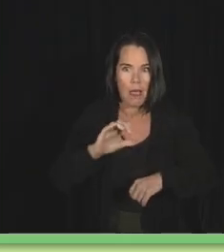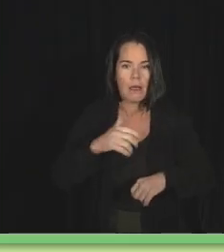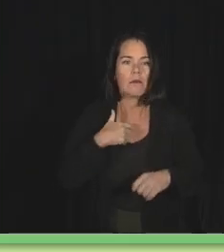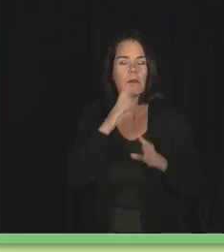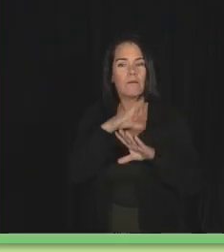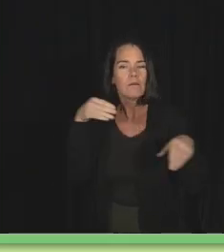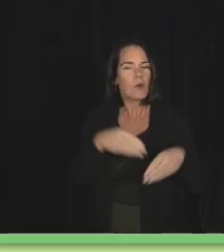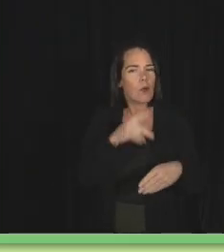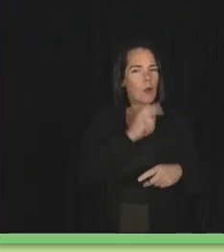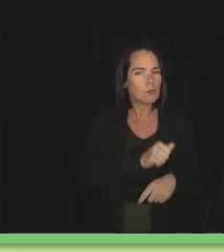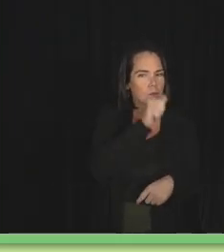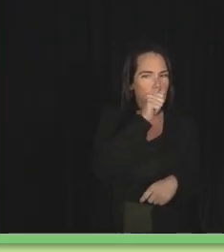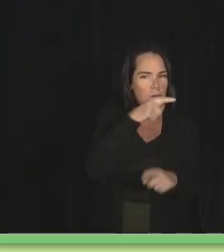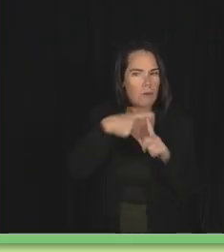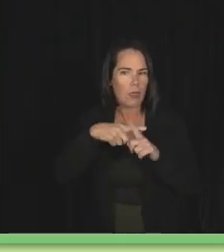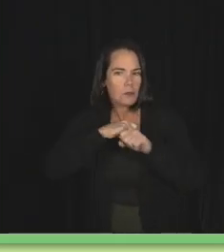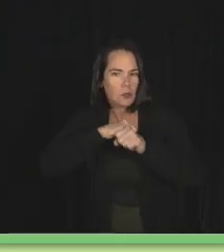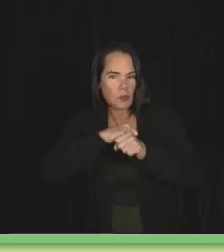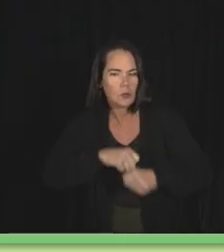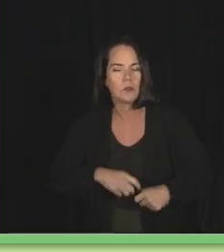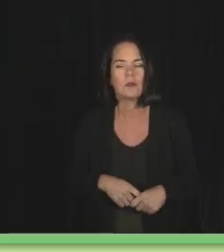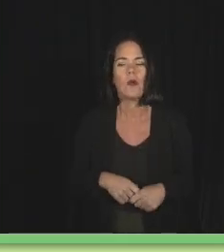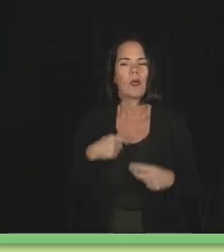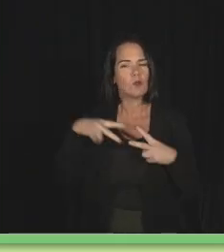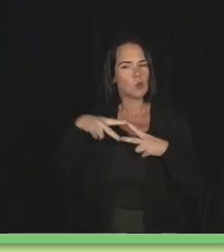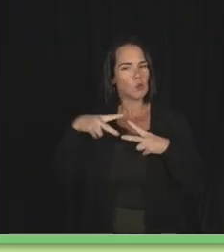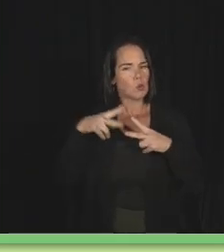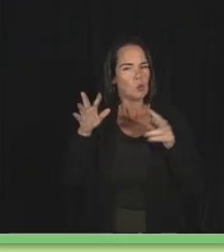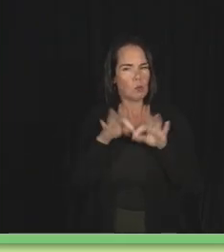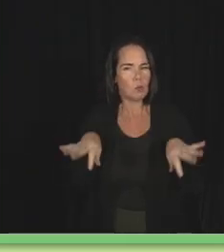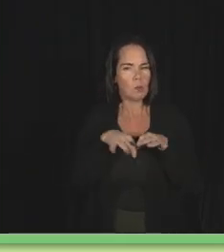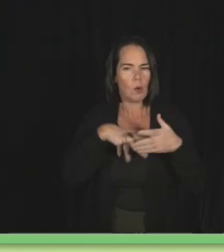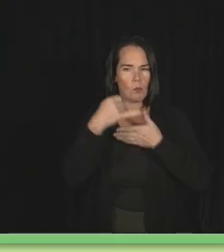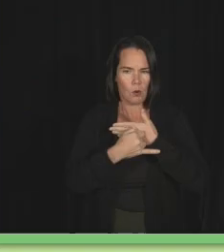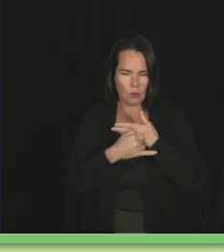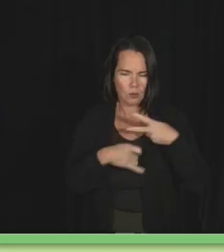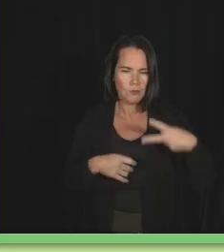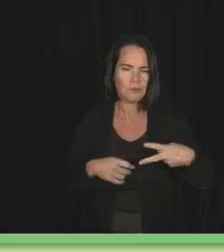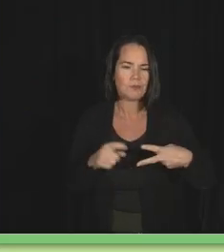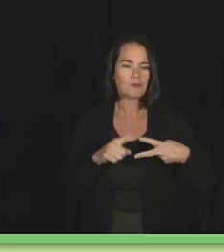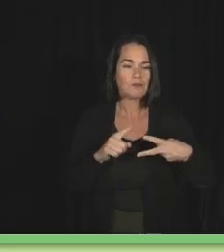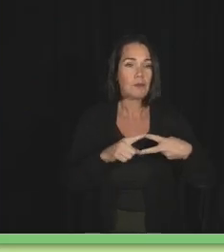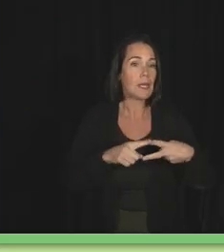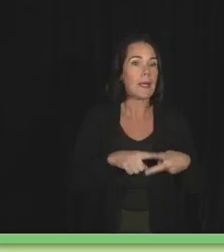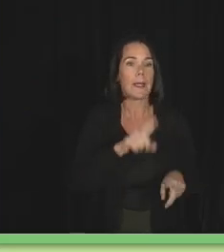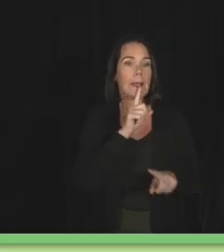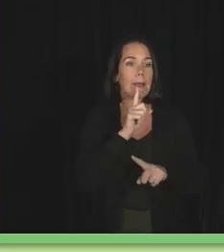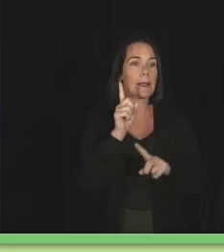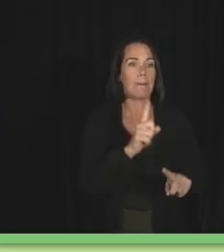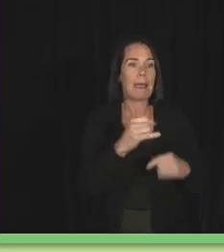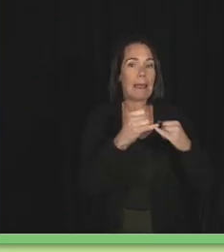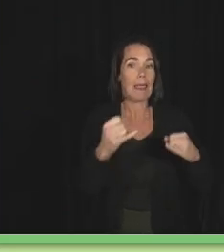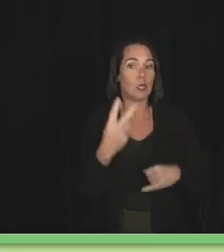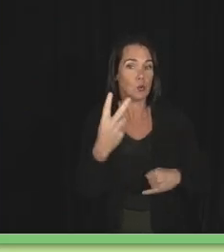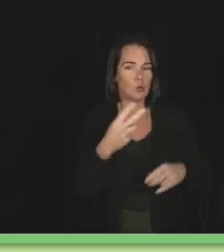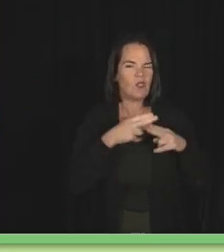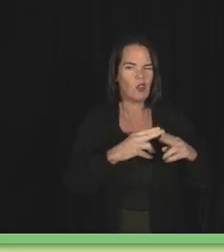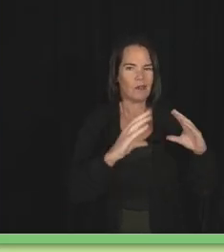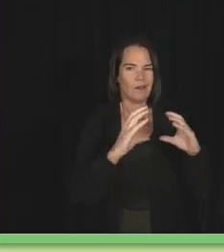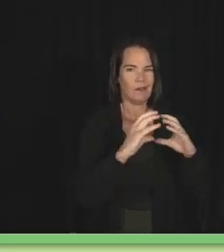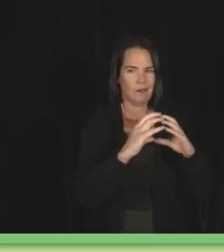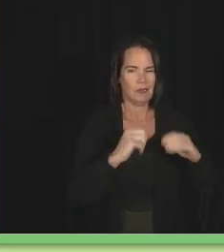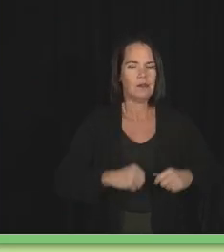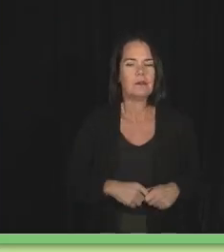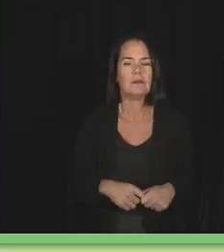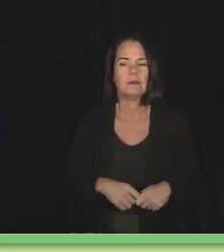privacy. We introduced two key projects. One, the command line tool called Container, that users